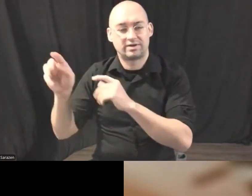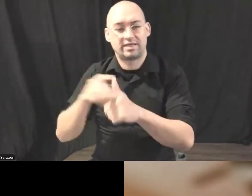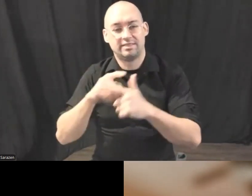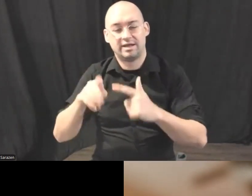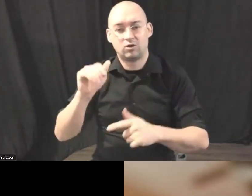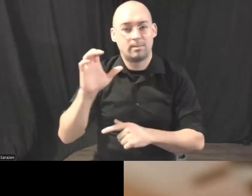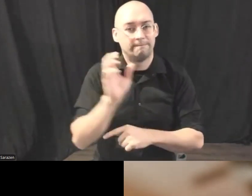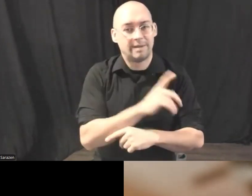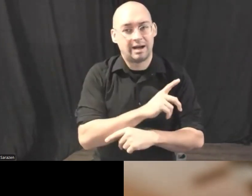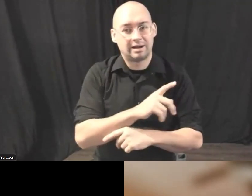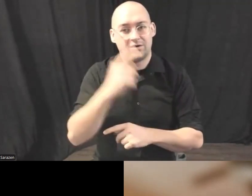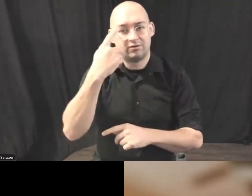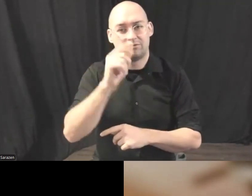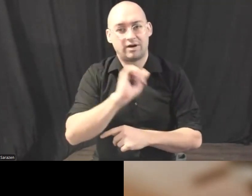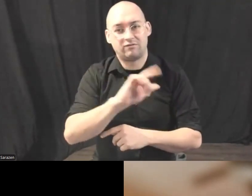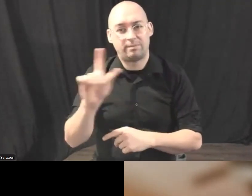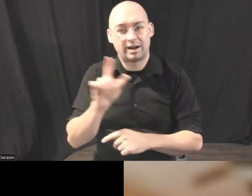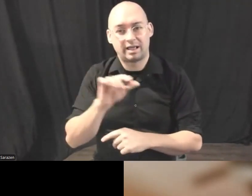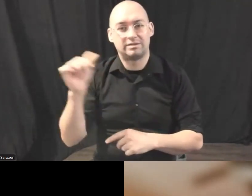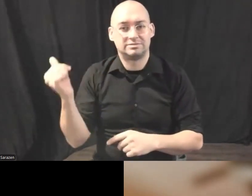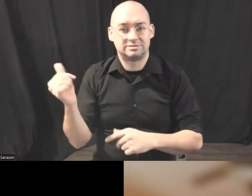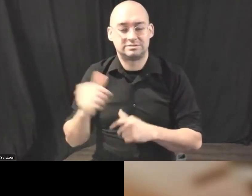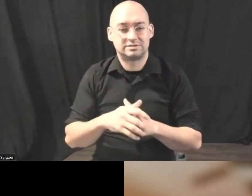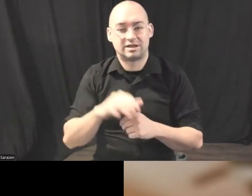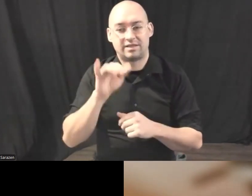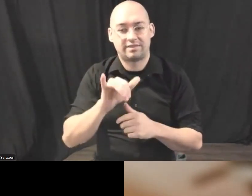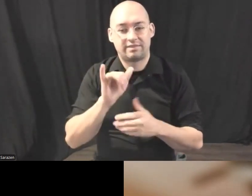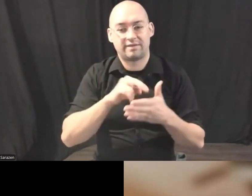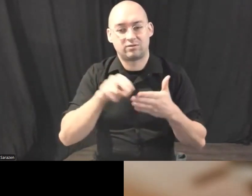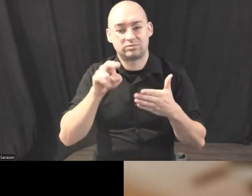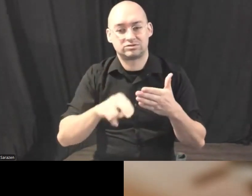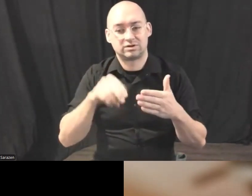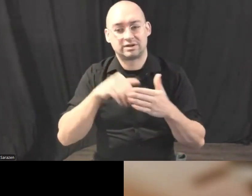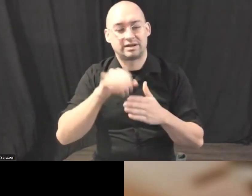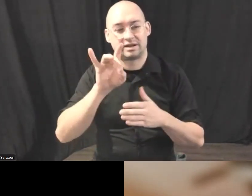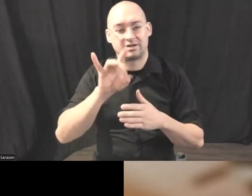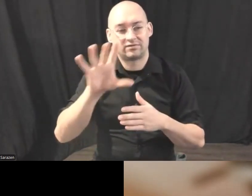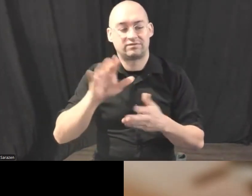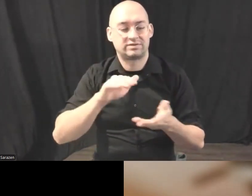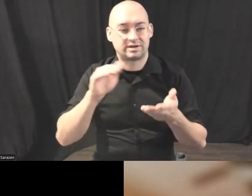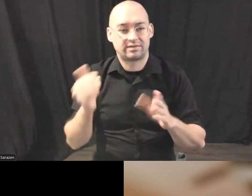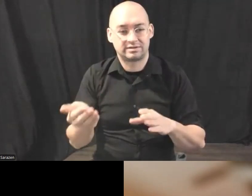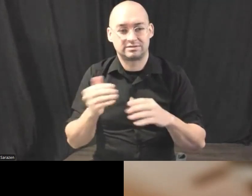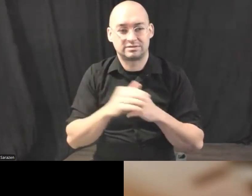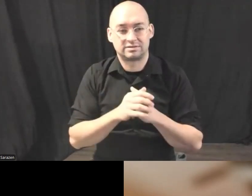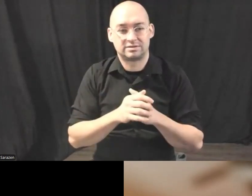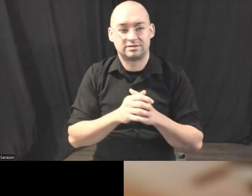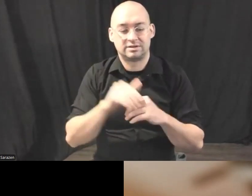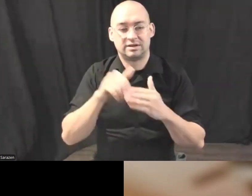you can for everyone else. That resulted in 85 deaths in Butte